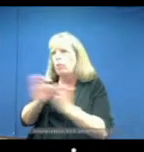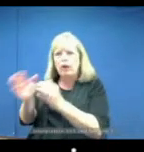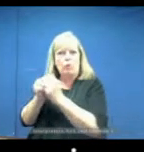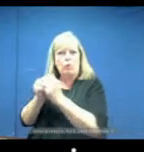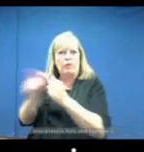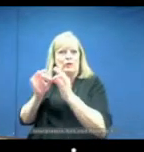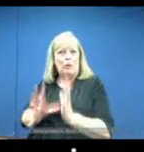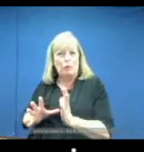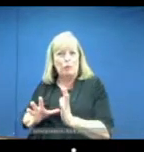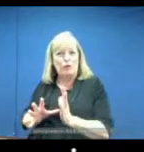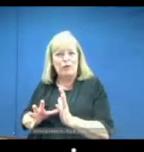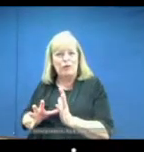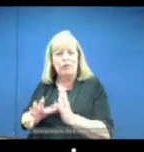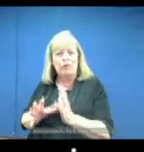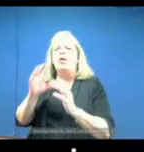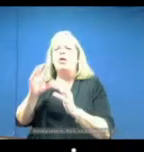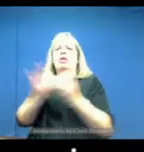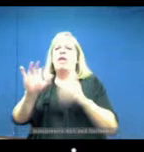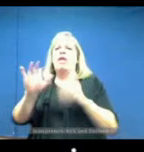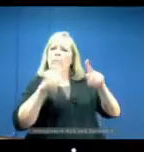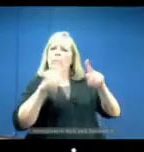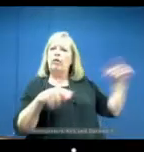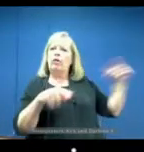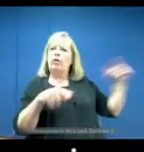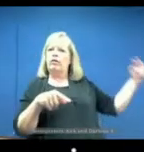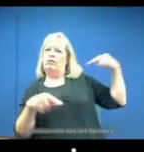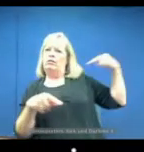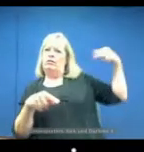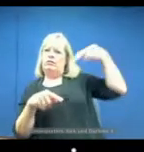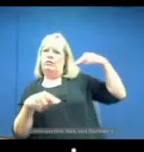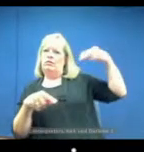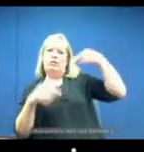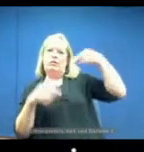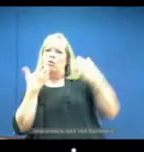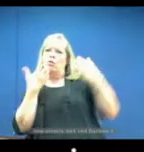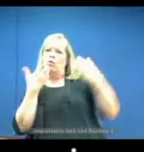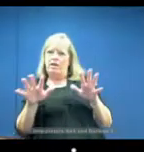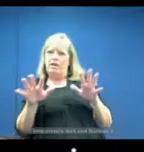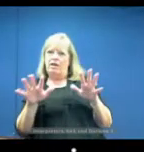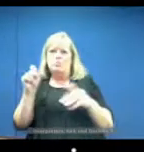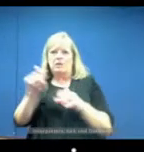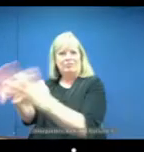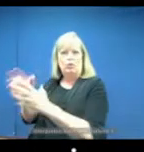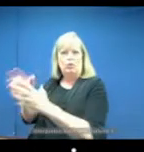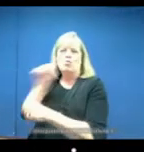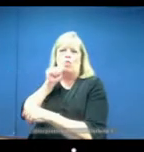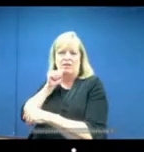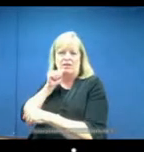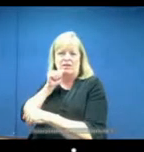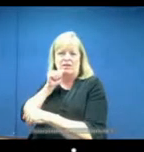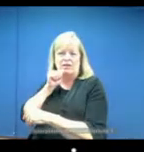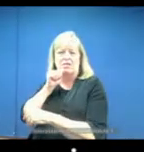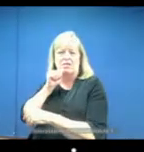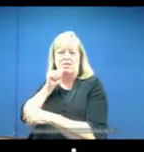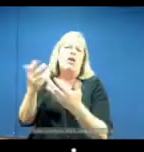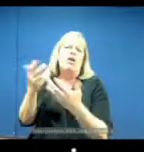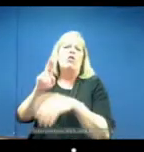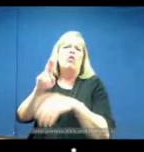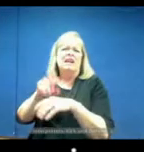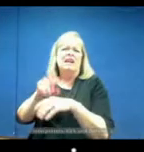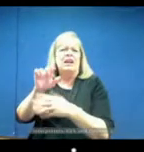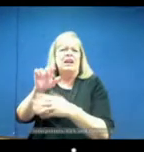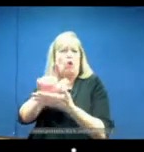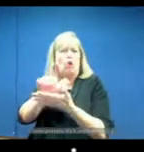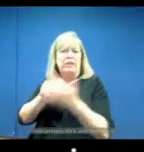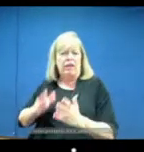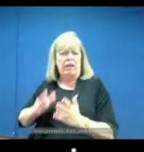the person that they're filing against watch. And if there's an attorney present, obviously you'd have the attorney there